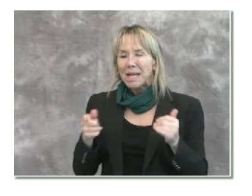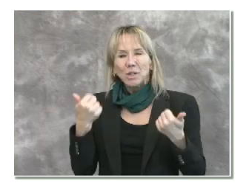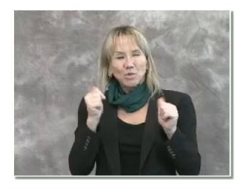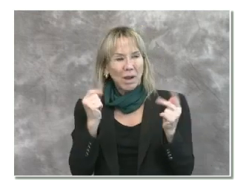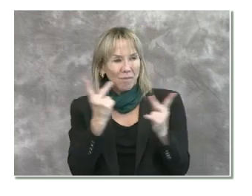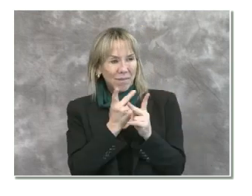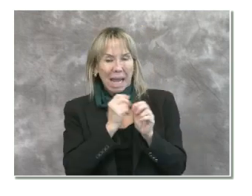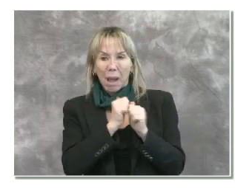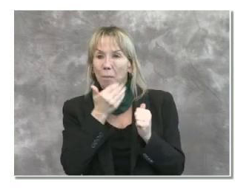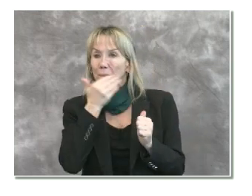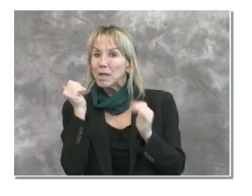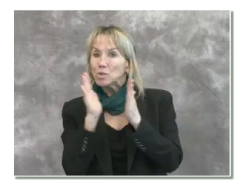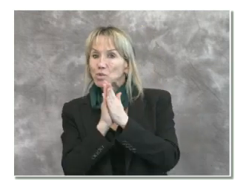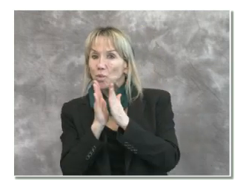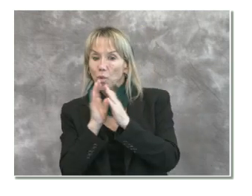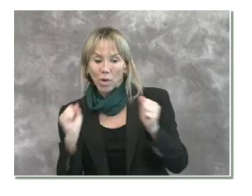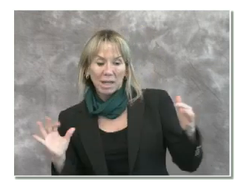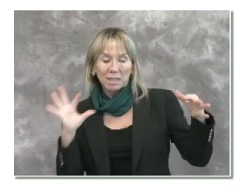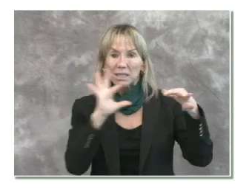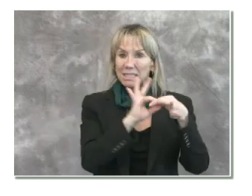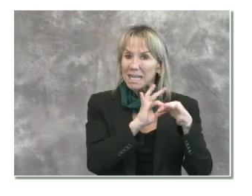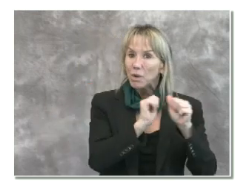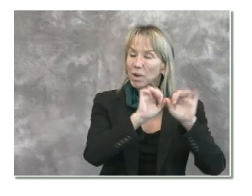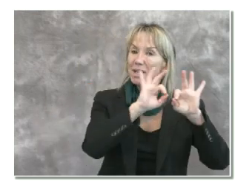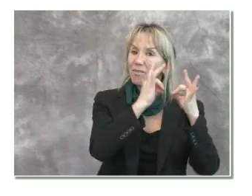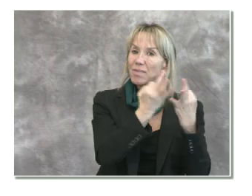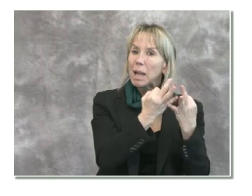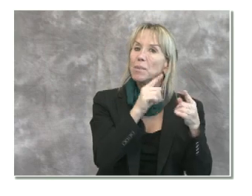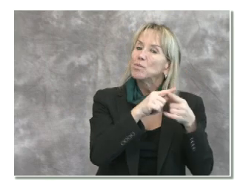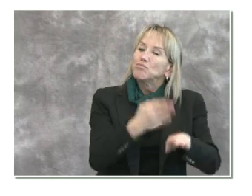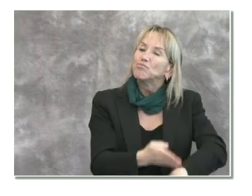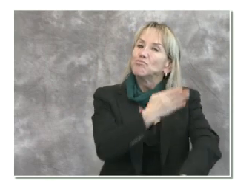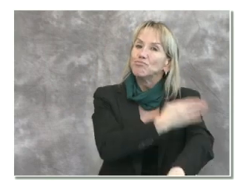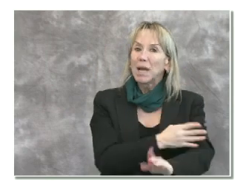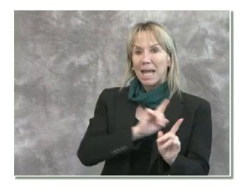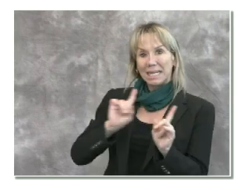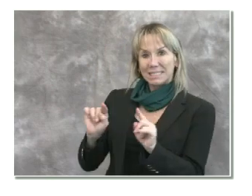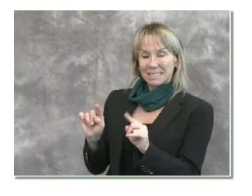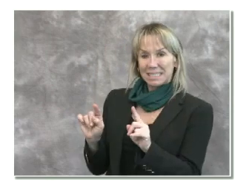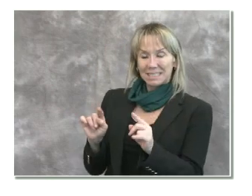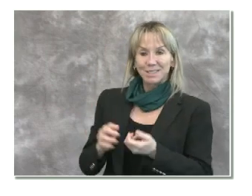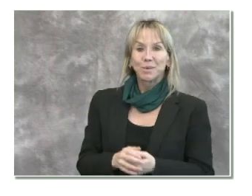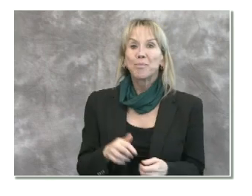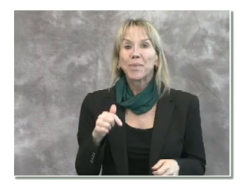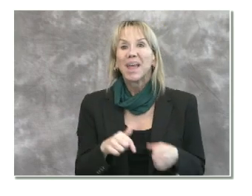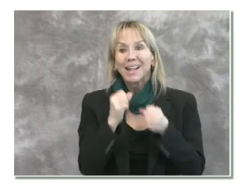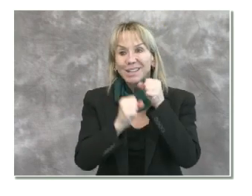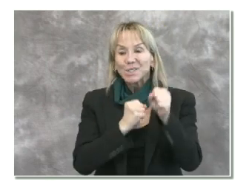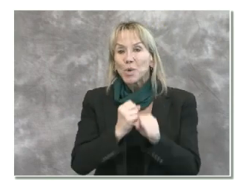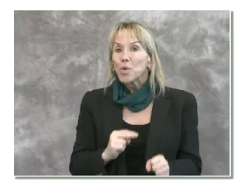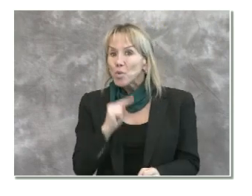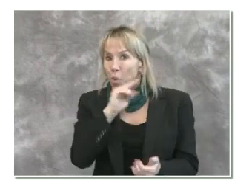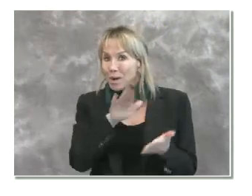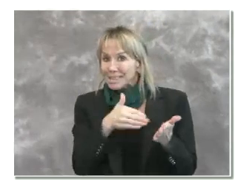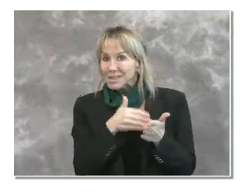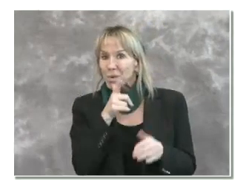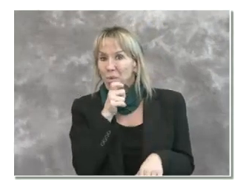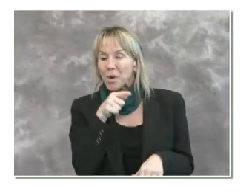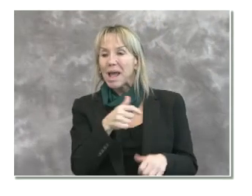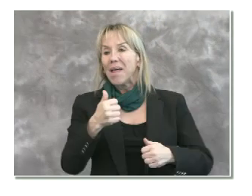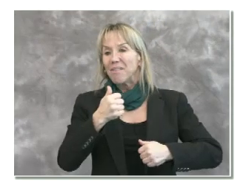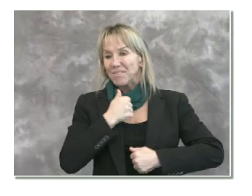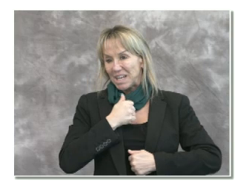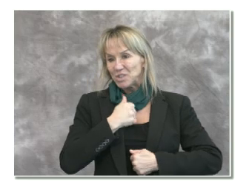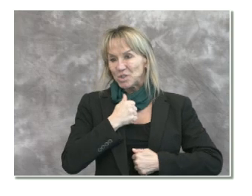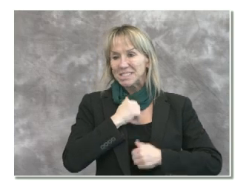with families and increase attendance rates. This year's North Central Region recipient is Veterans Village